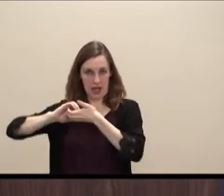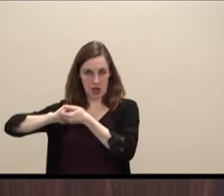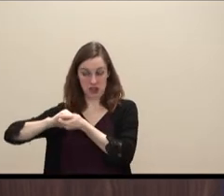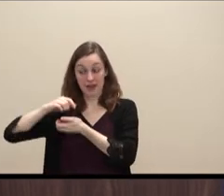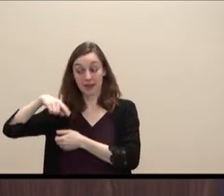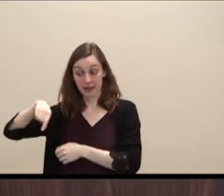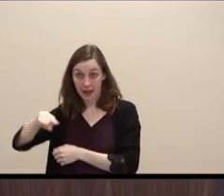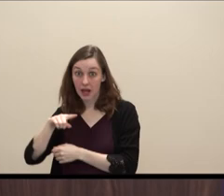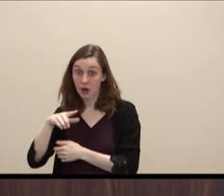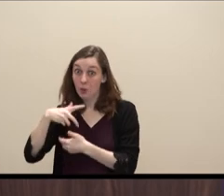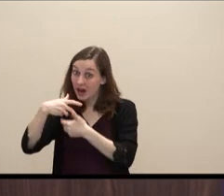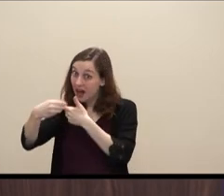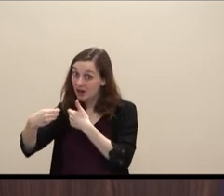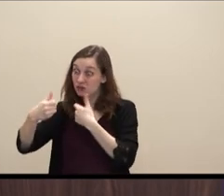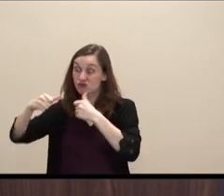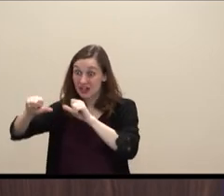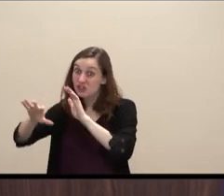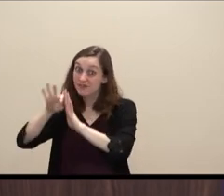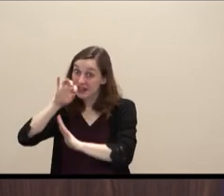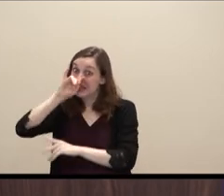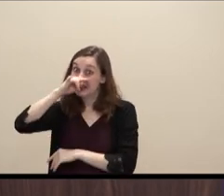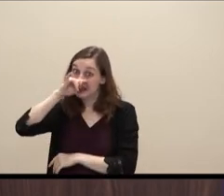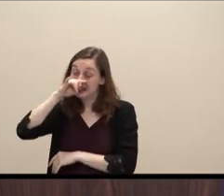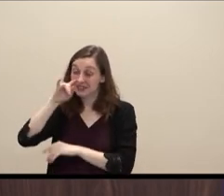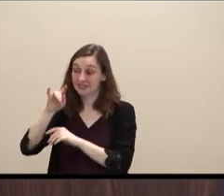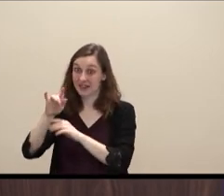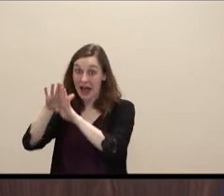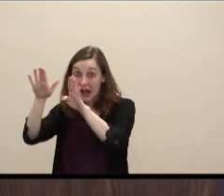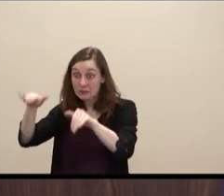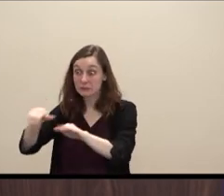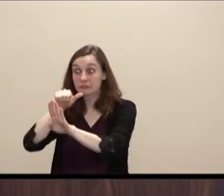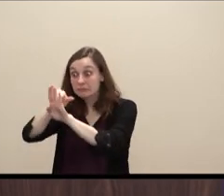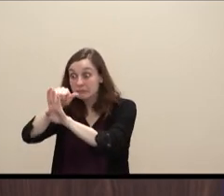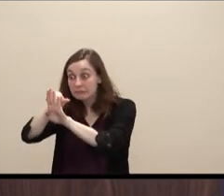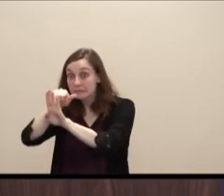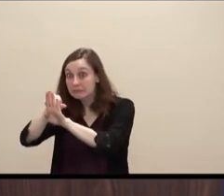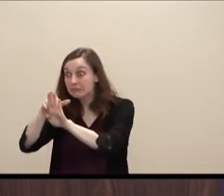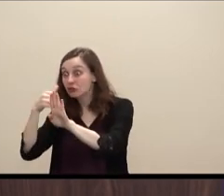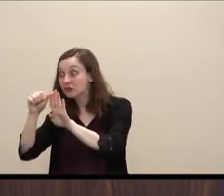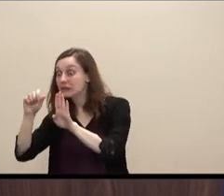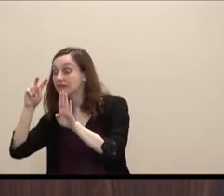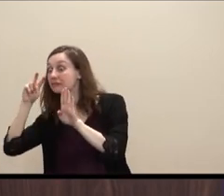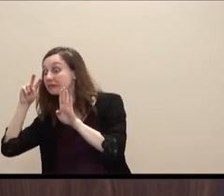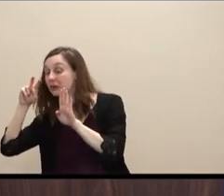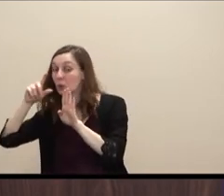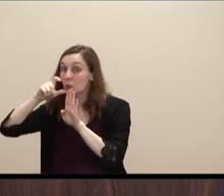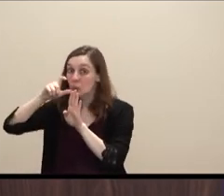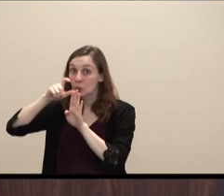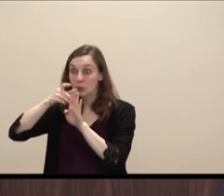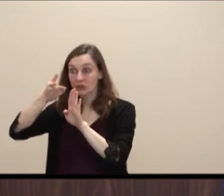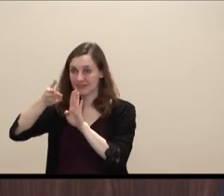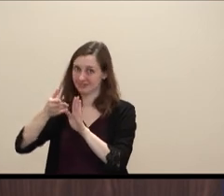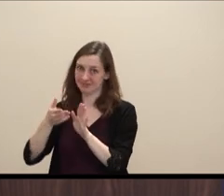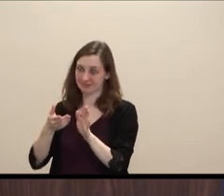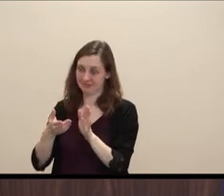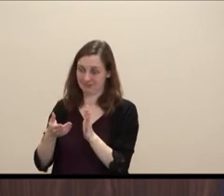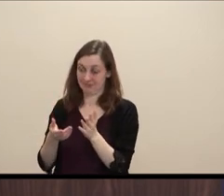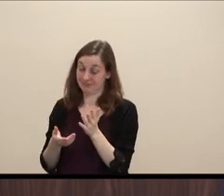kids, and knock on doors and, you know, do those things. But in some instances, they're not